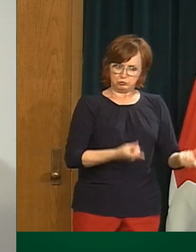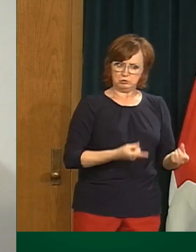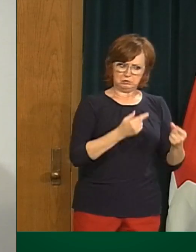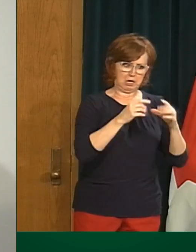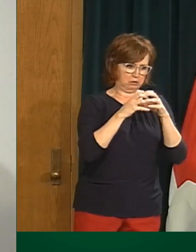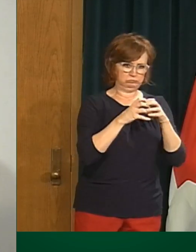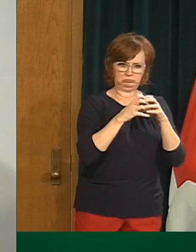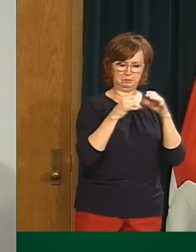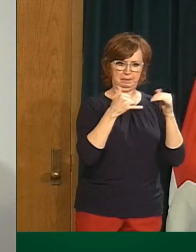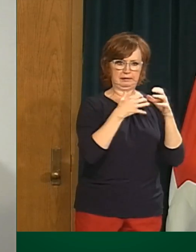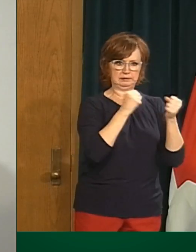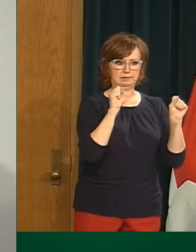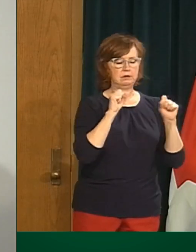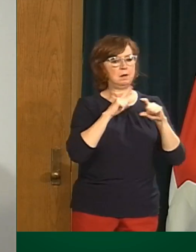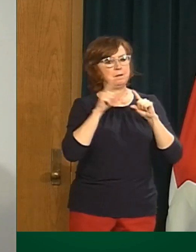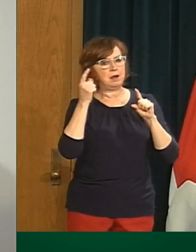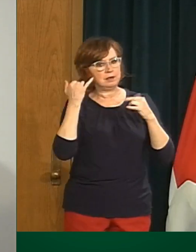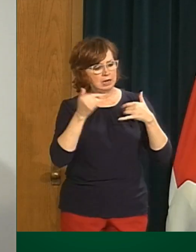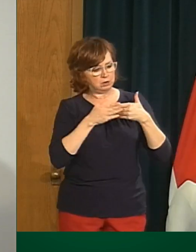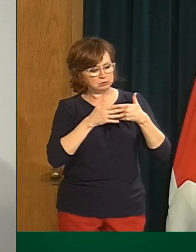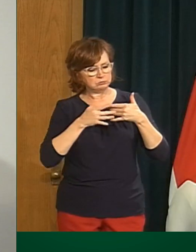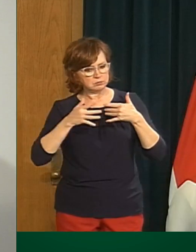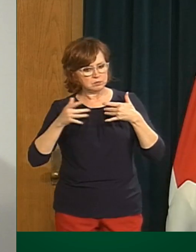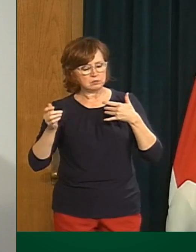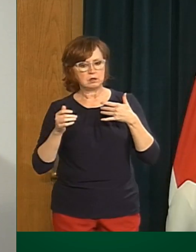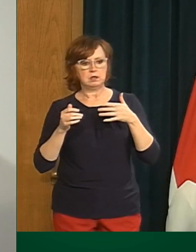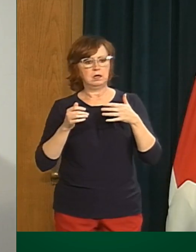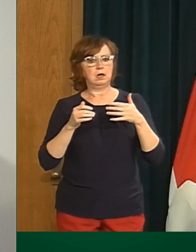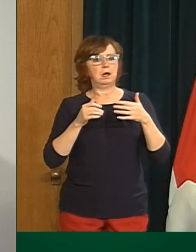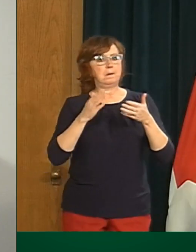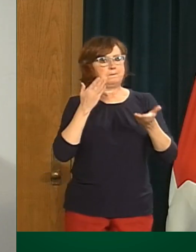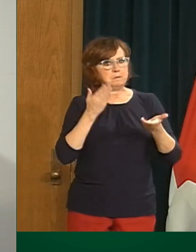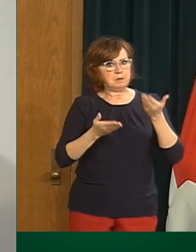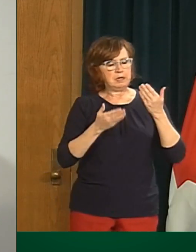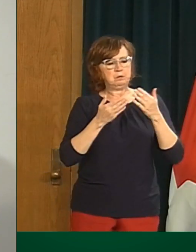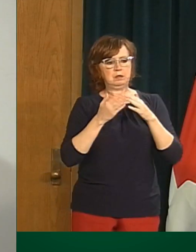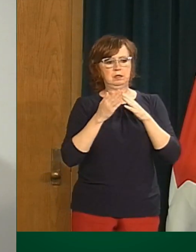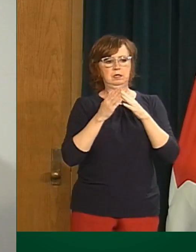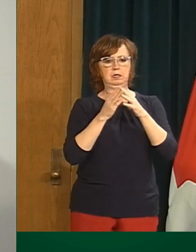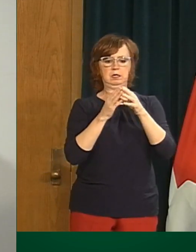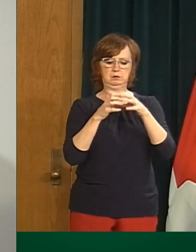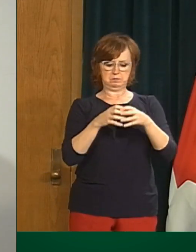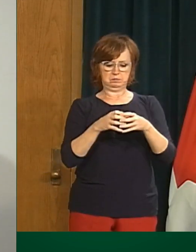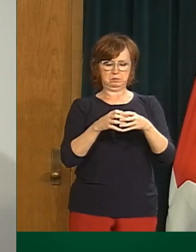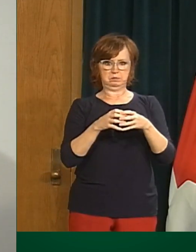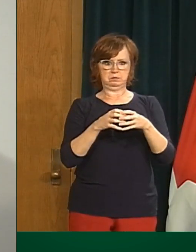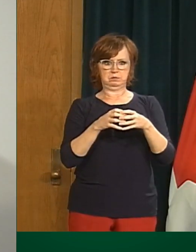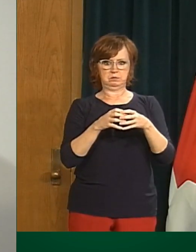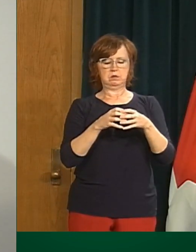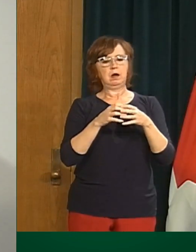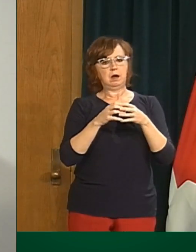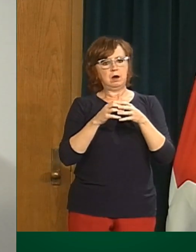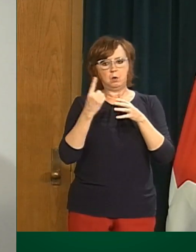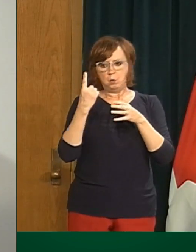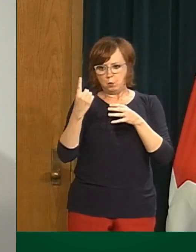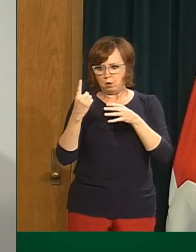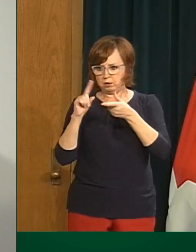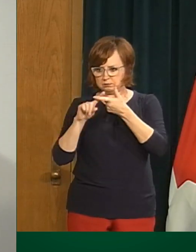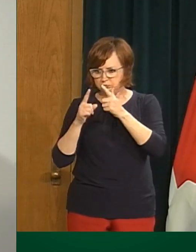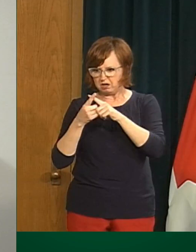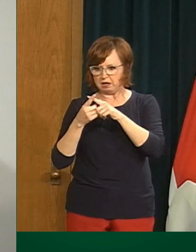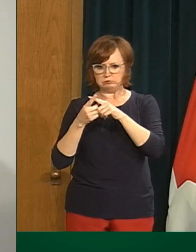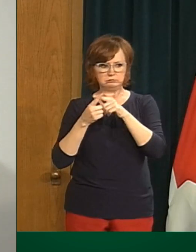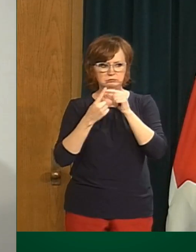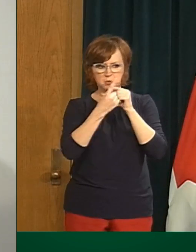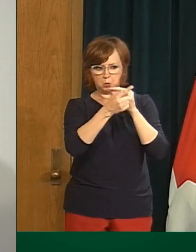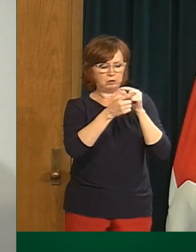friends, I think it's important to understand that try to maintain as small a group as possible. Pick 1 or 2 friends or